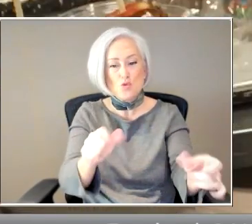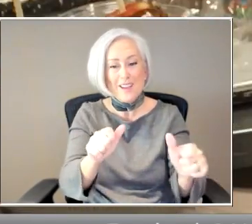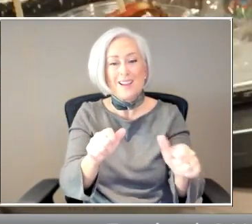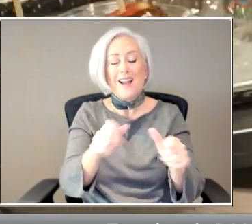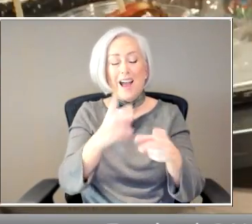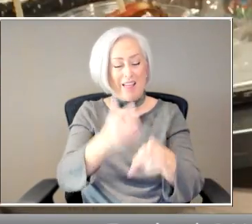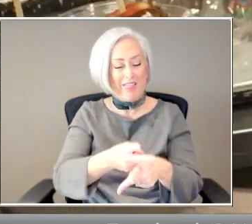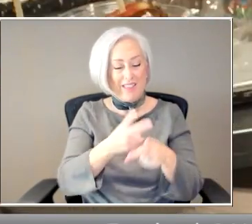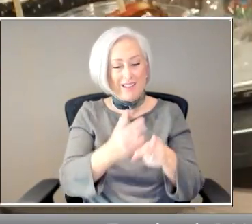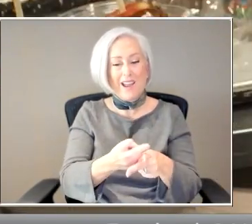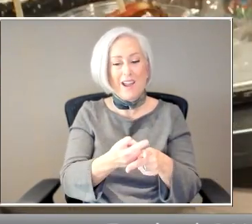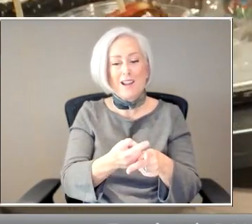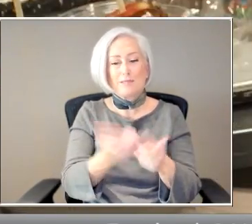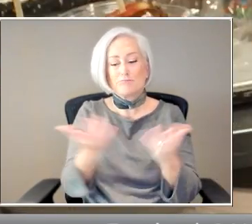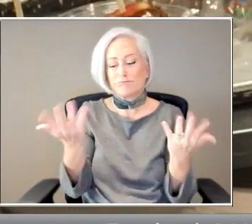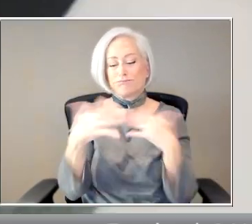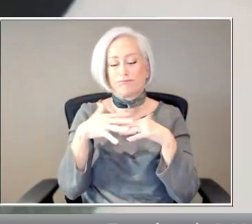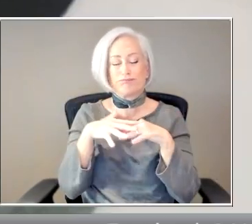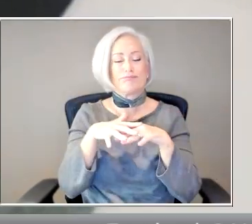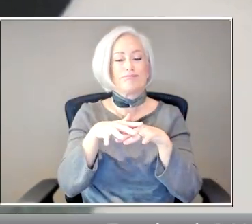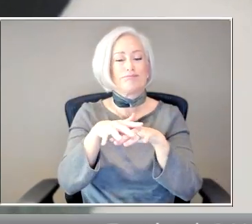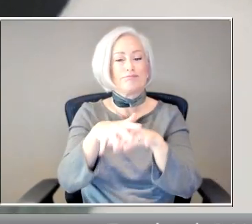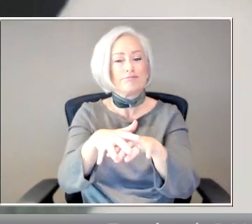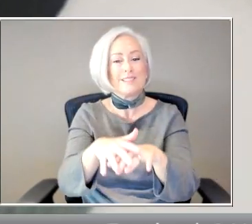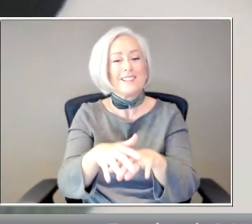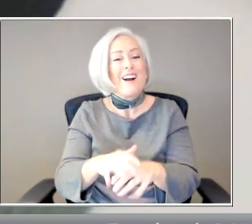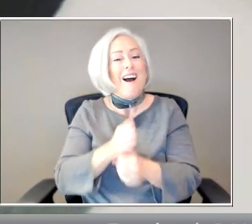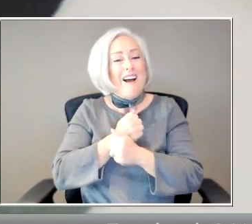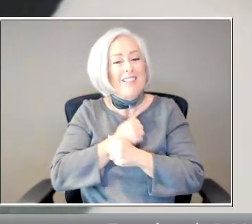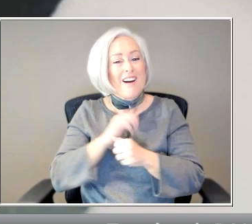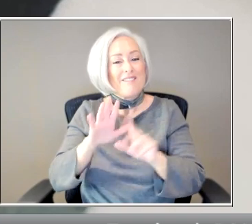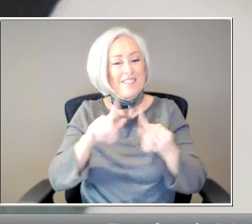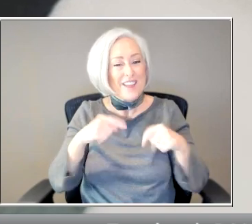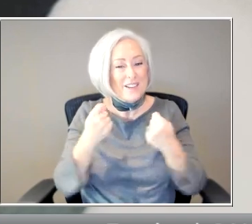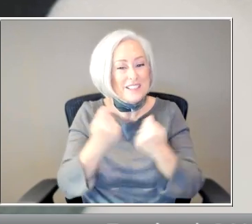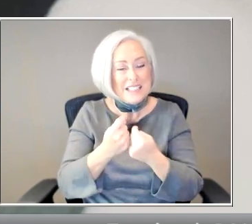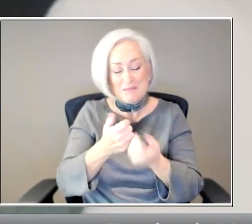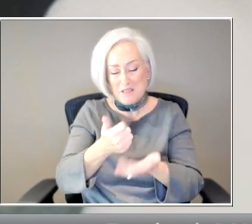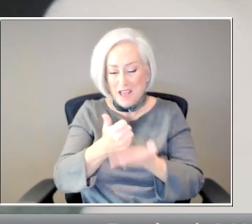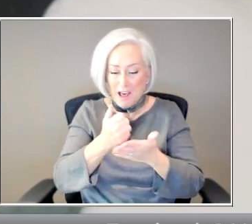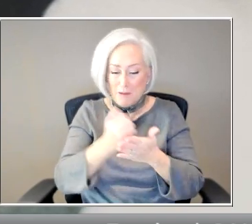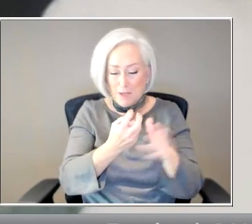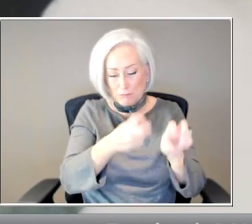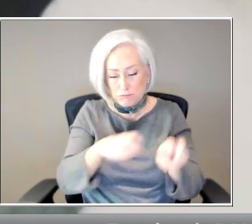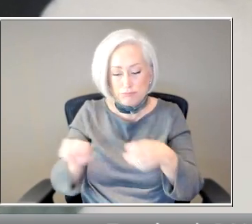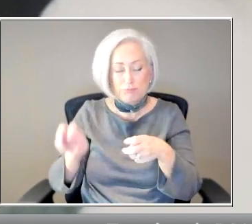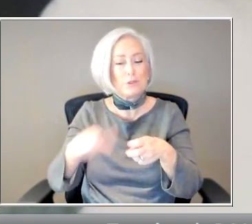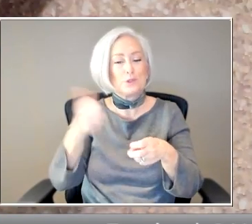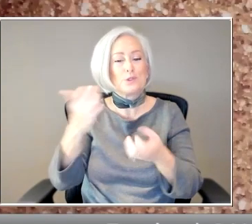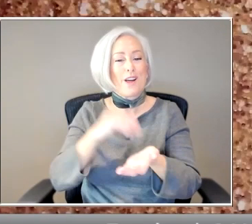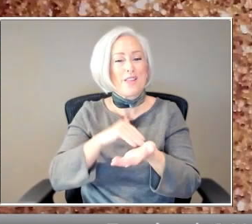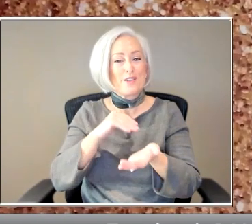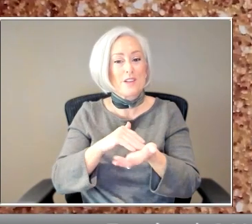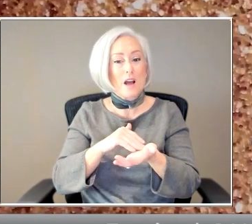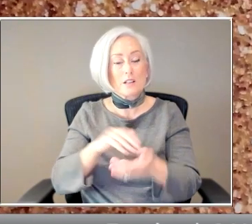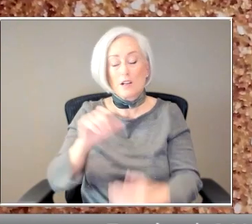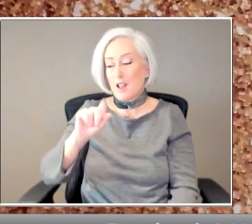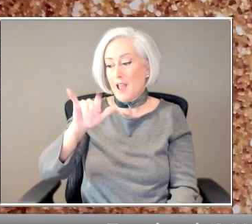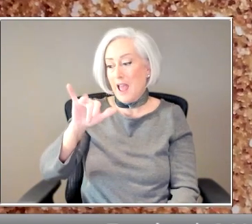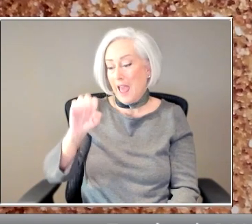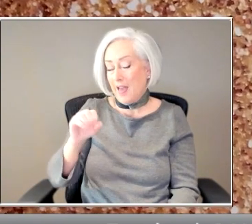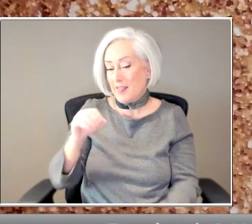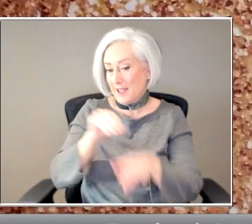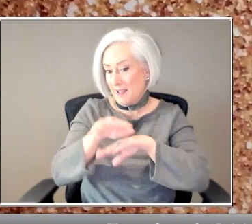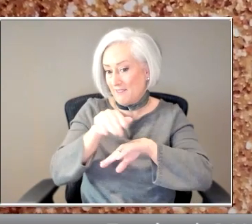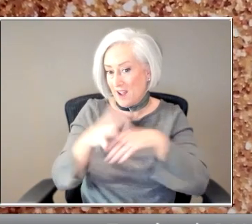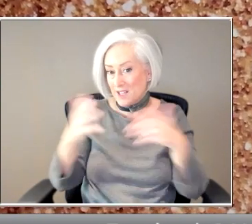love the team. I love how they helped me get to other doctors. And Allie has this advice to anyone preparing to make that same transition.